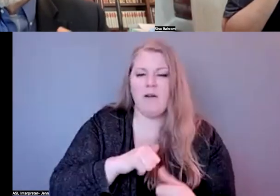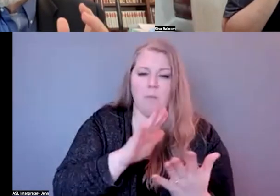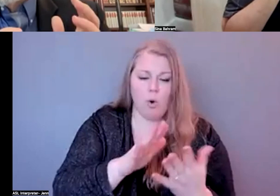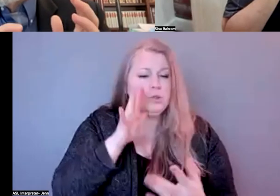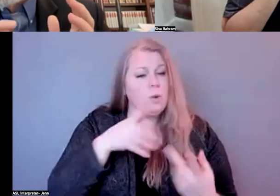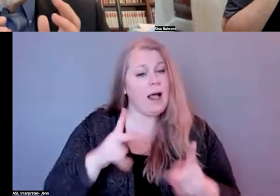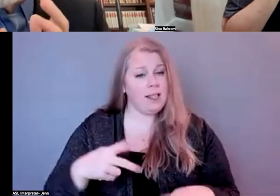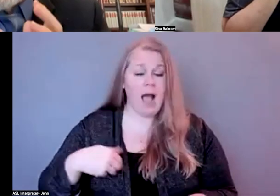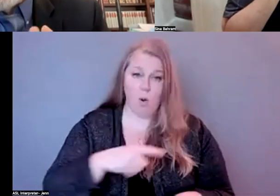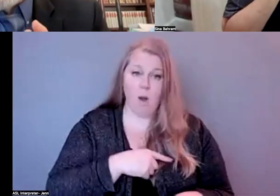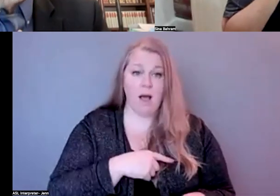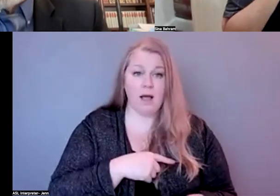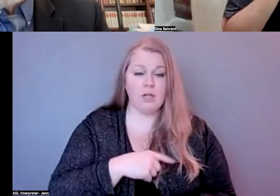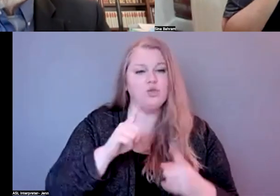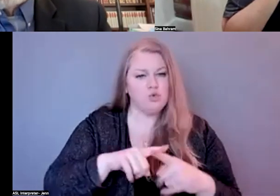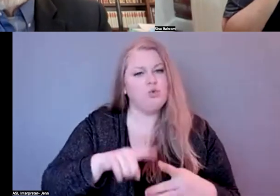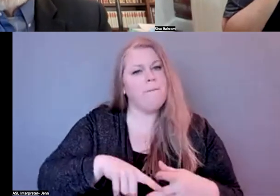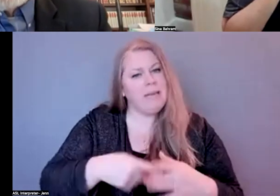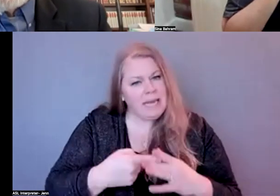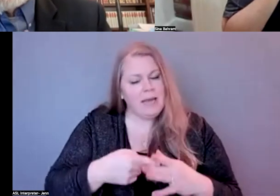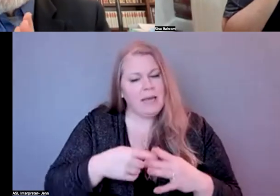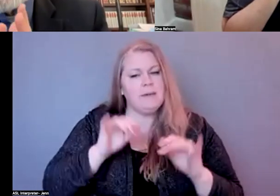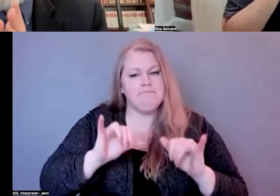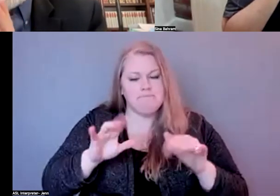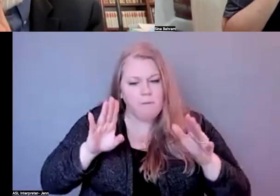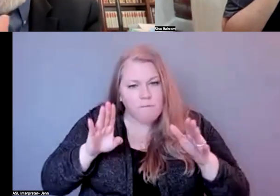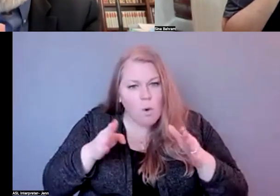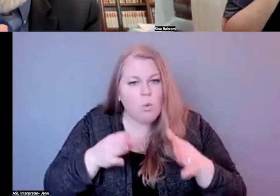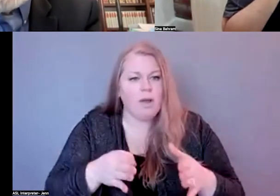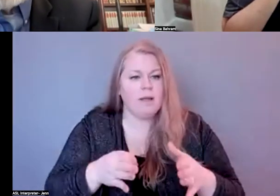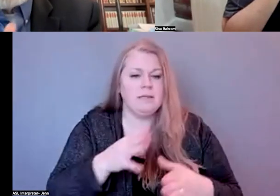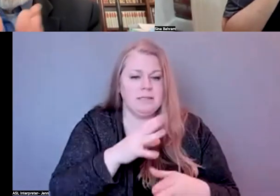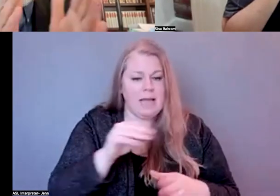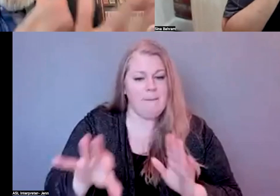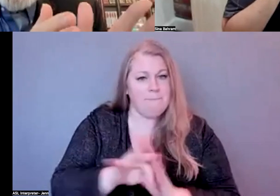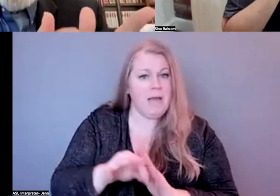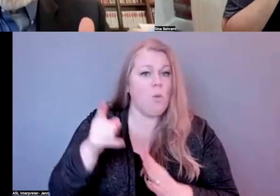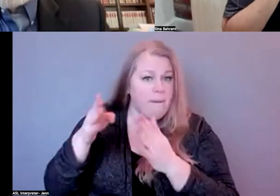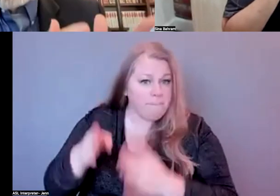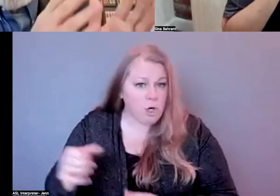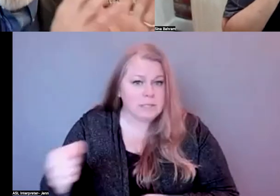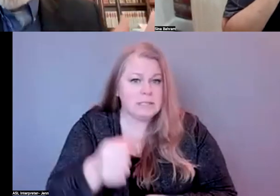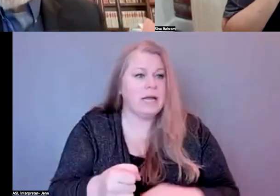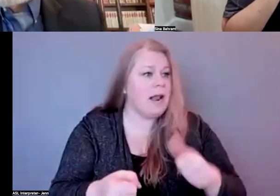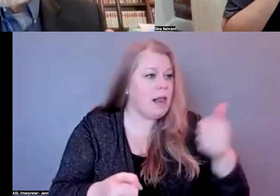to begin focusing and just pick one individual, pick another